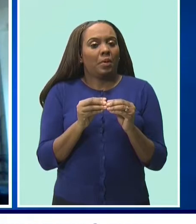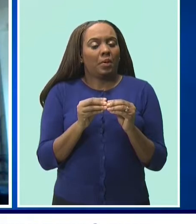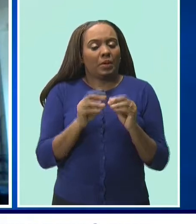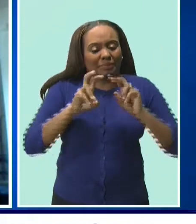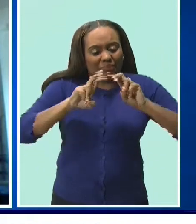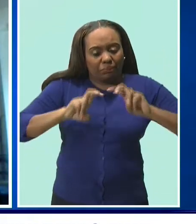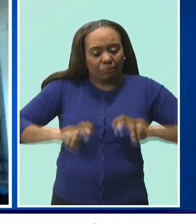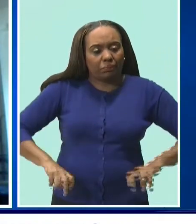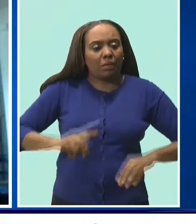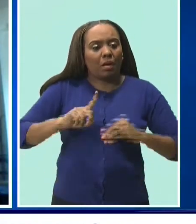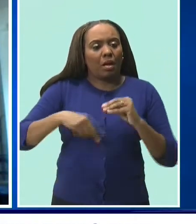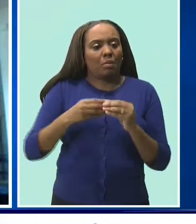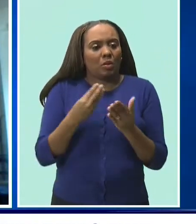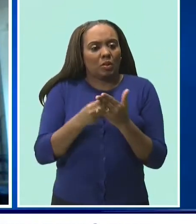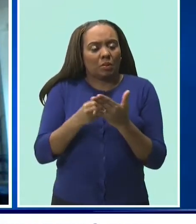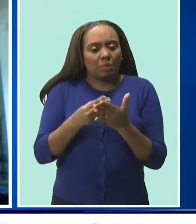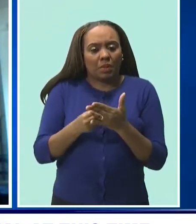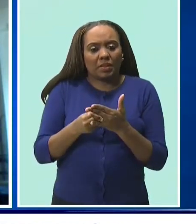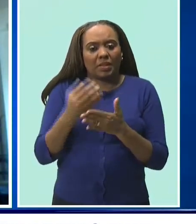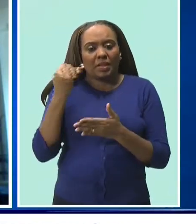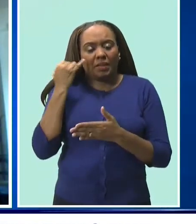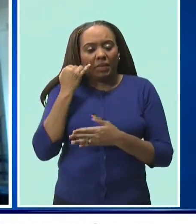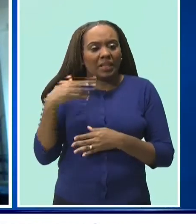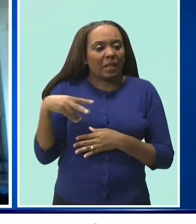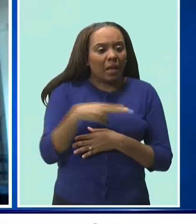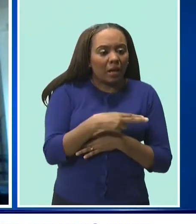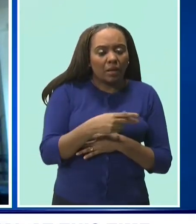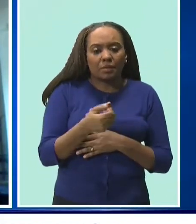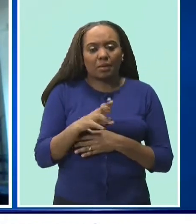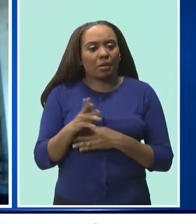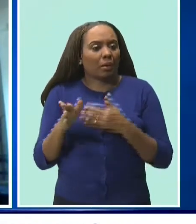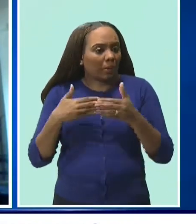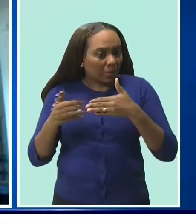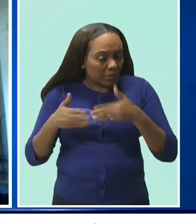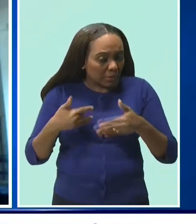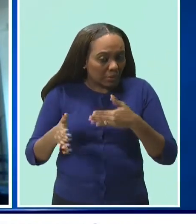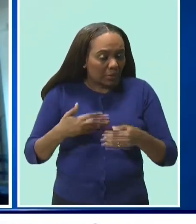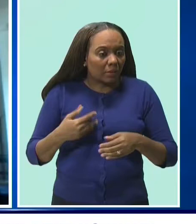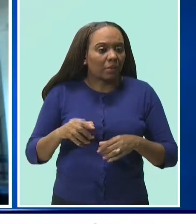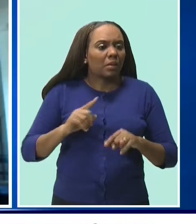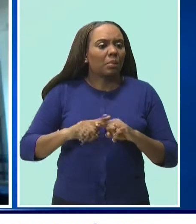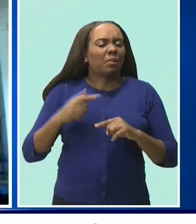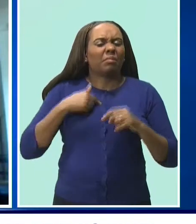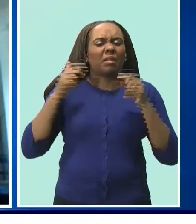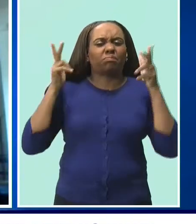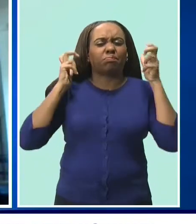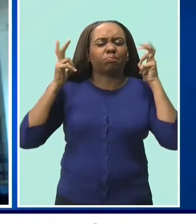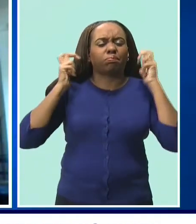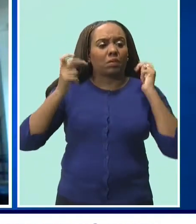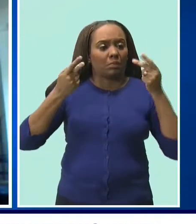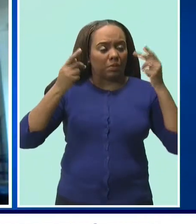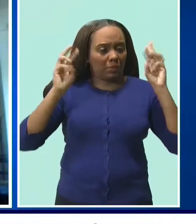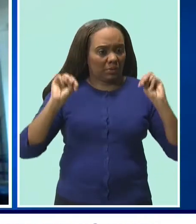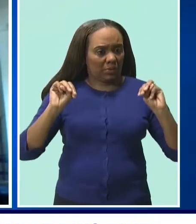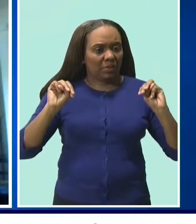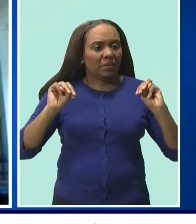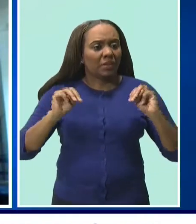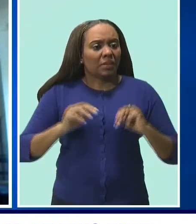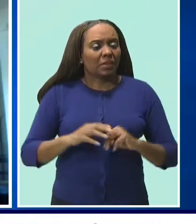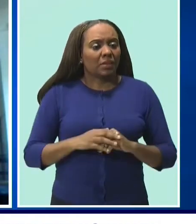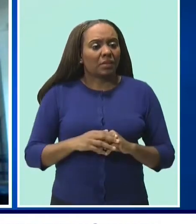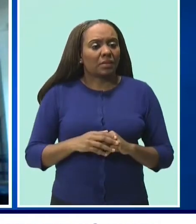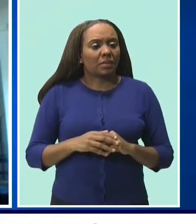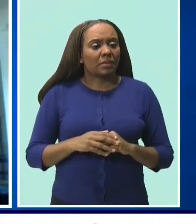public sector negotiations and what's going on there. But as far as I've heard in terms of what the Prime Minister is saying, the